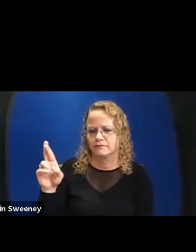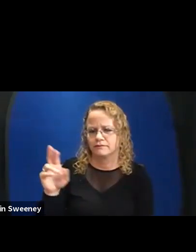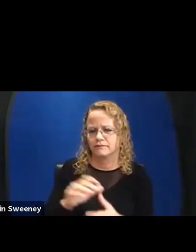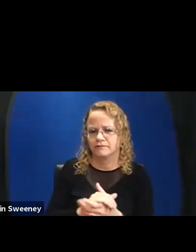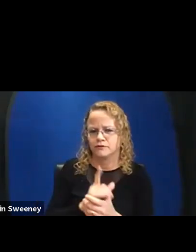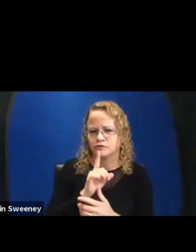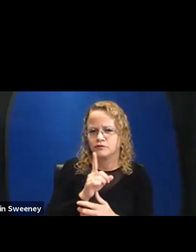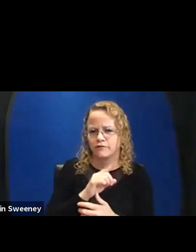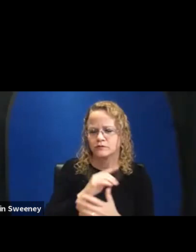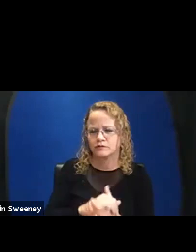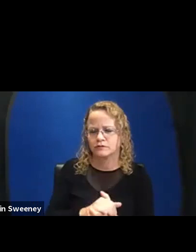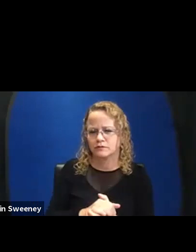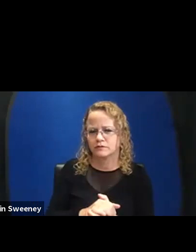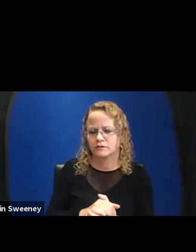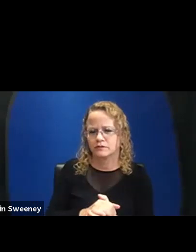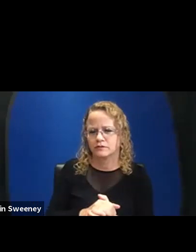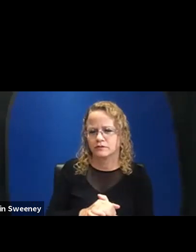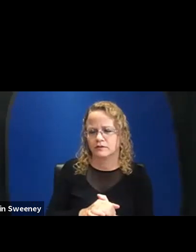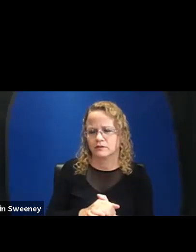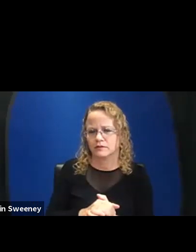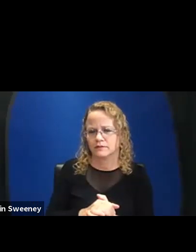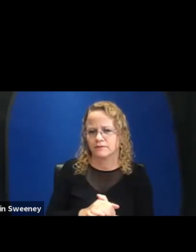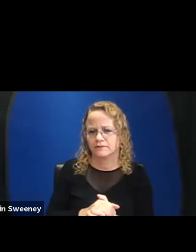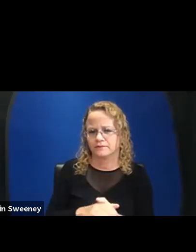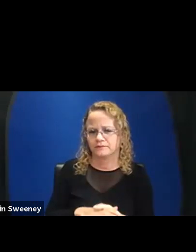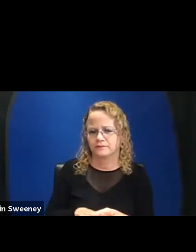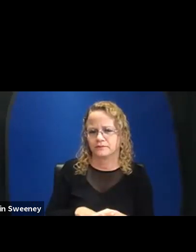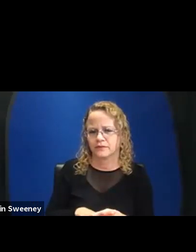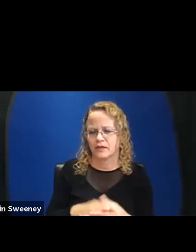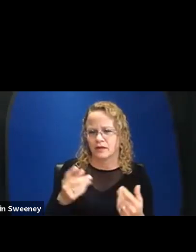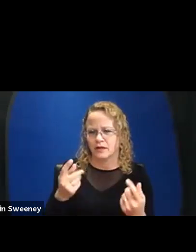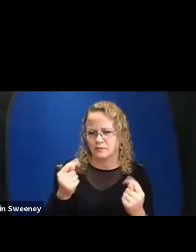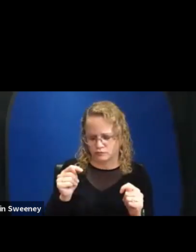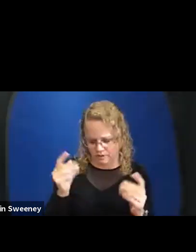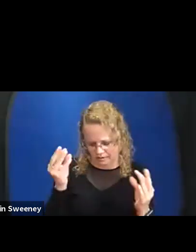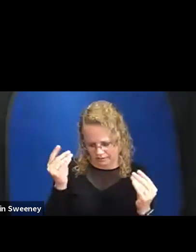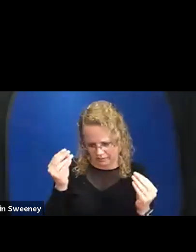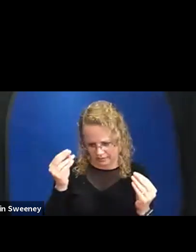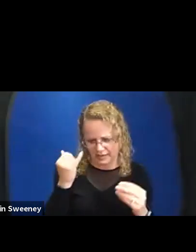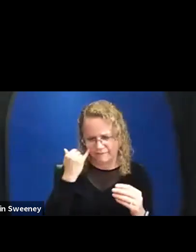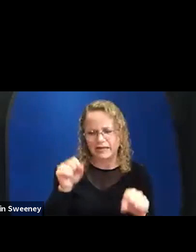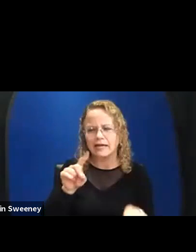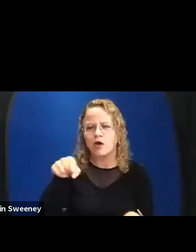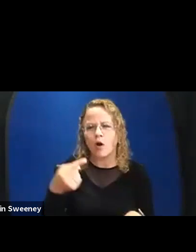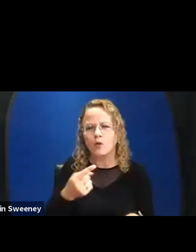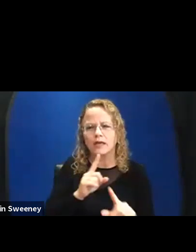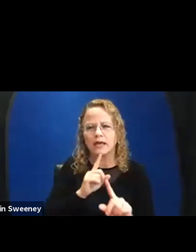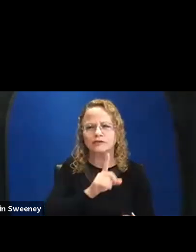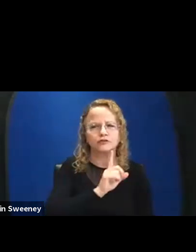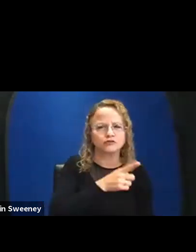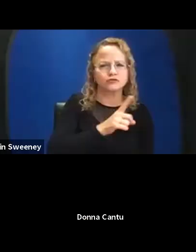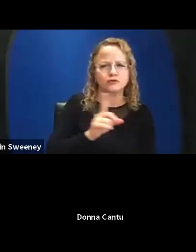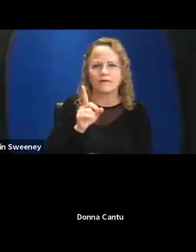I'm trying to think about, if I can only answer true or false,